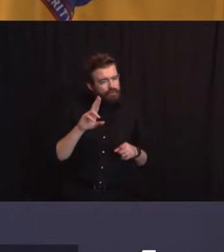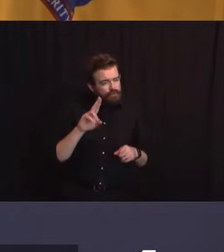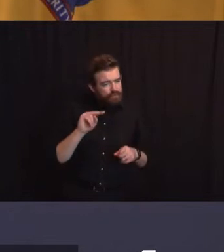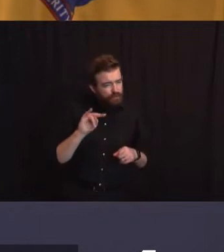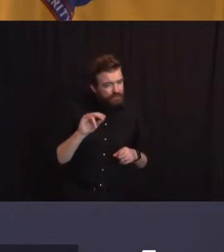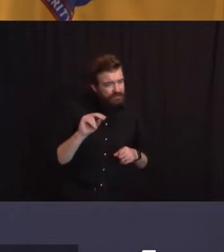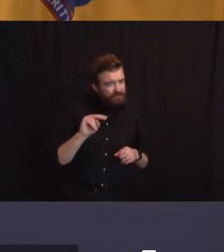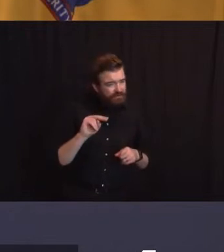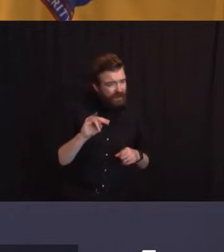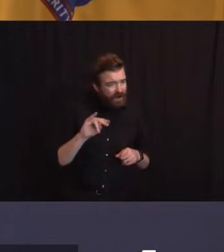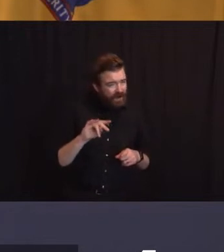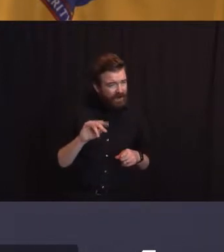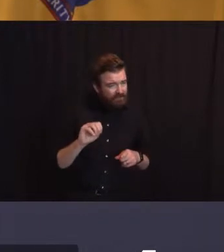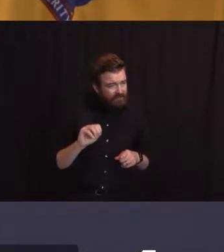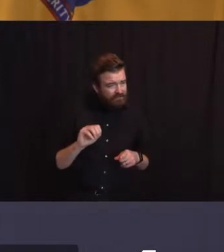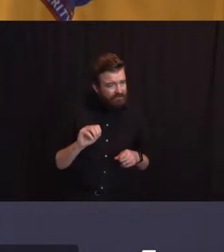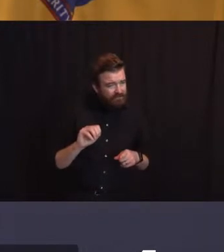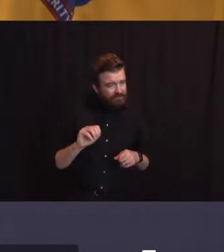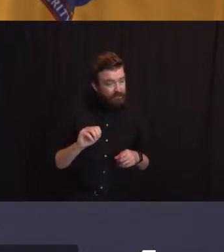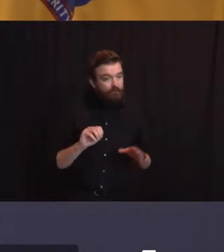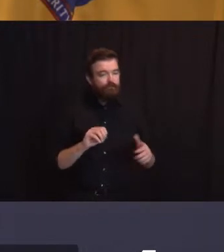So on Jared, who's done a terrific job